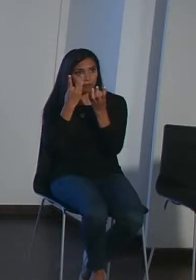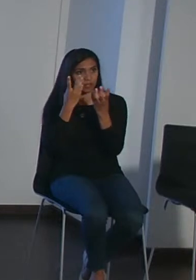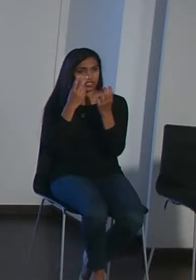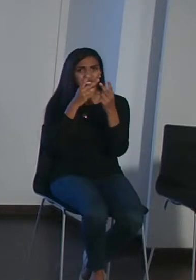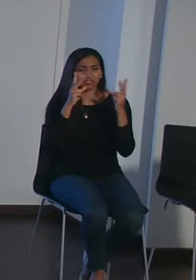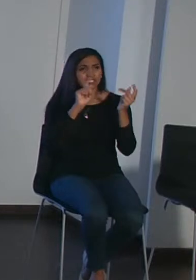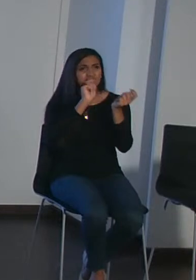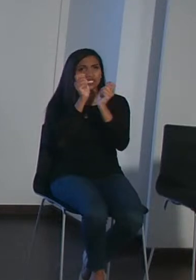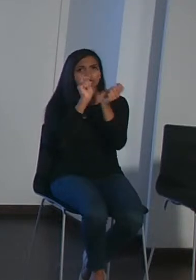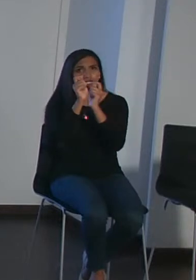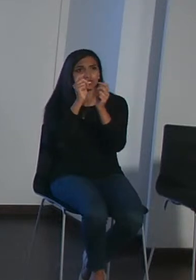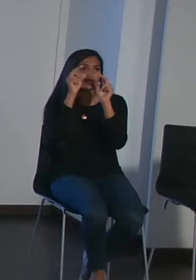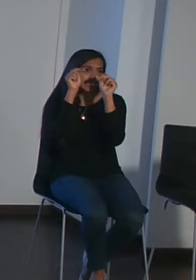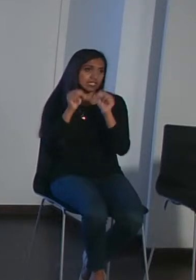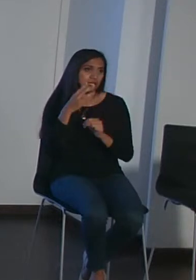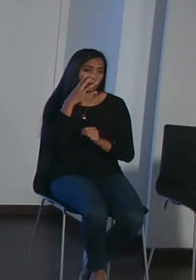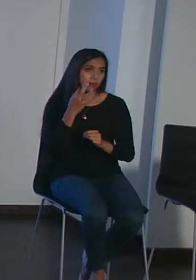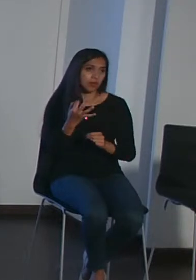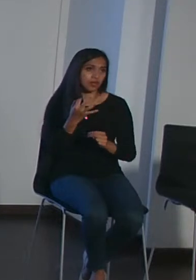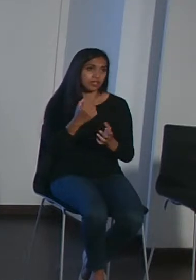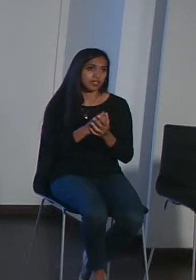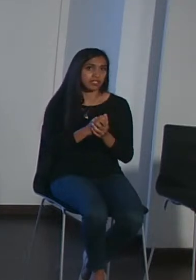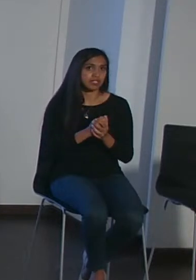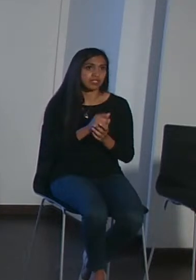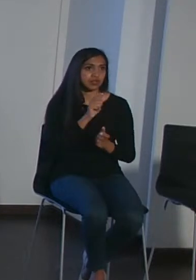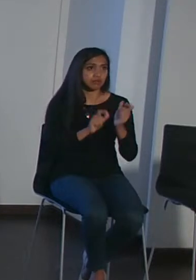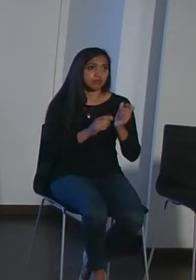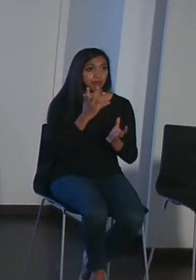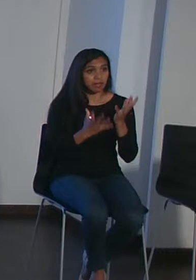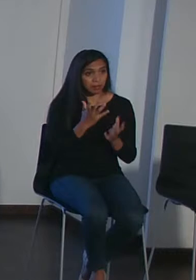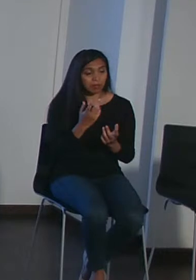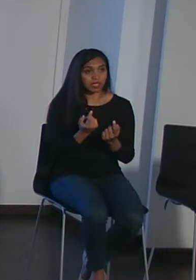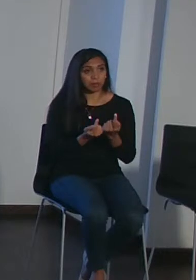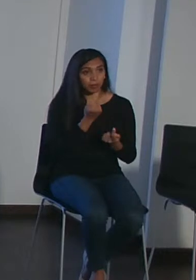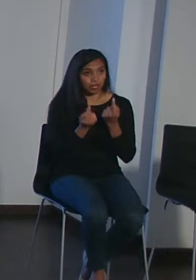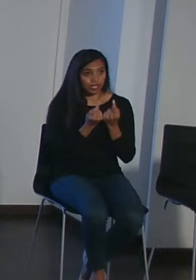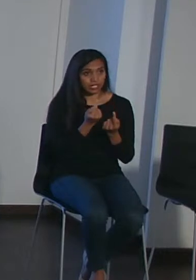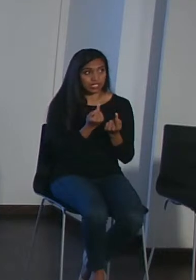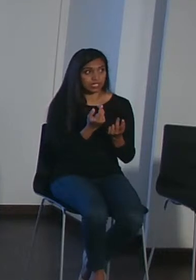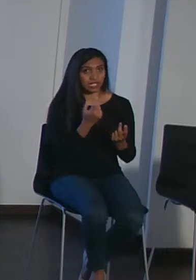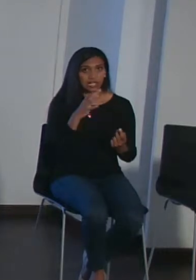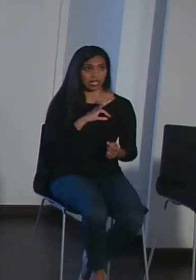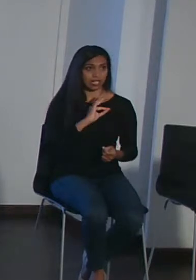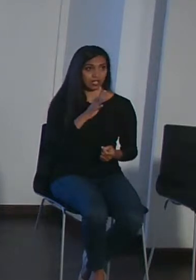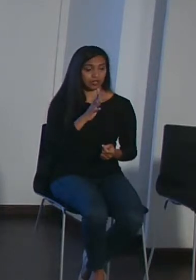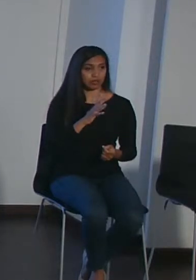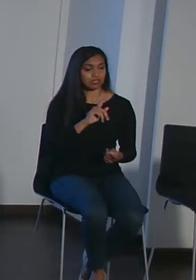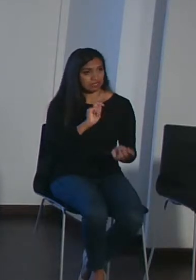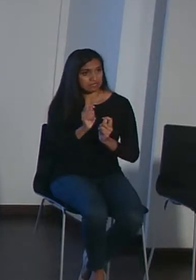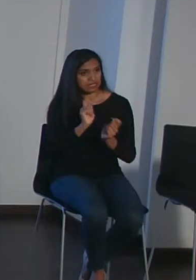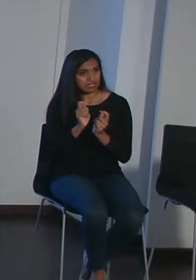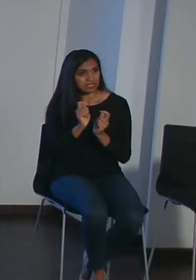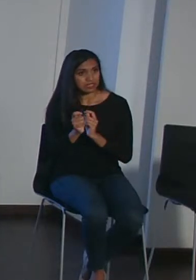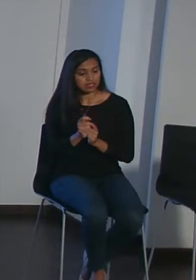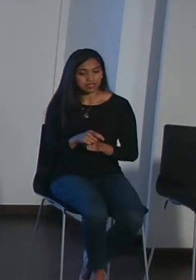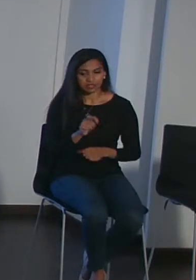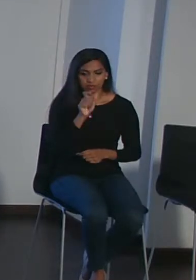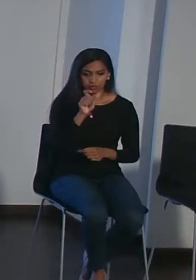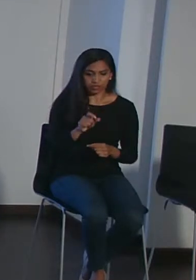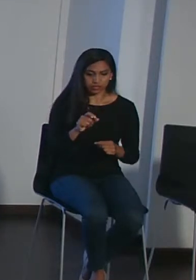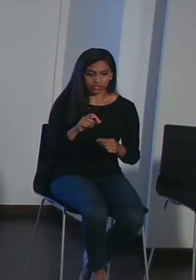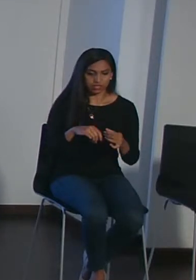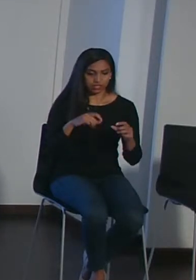told beforehand that is something we can't do. There will be objection to that. And there was a work by K.G. Subramanian in the exhibition, which